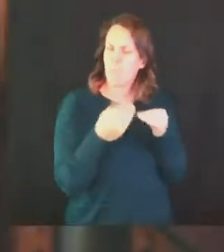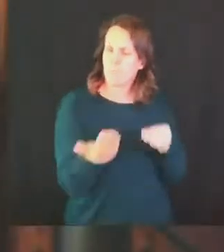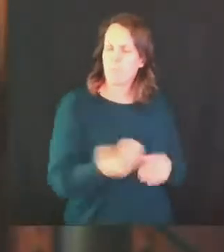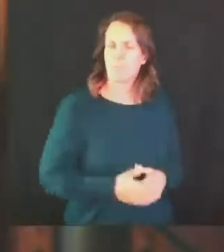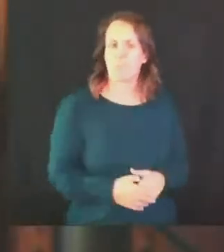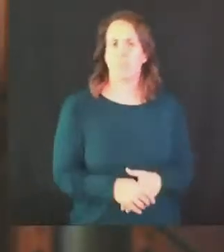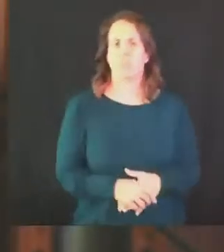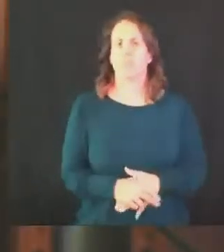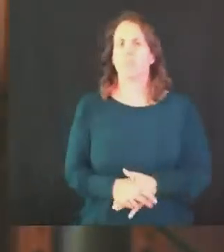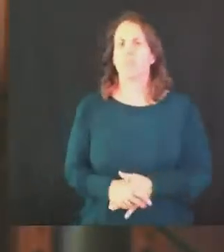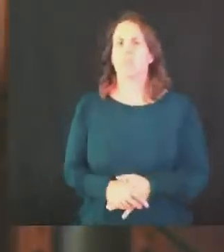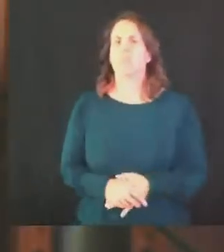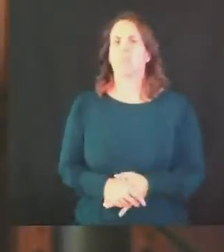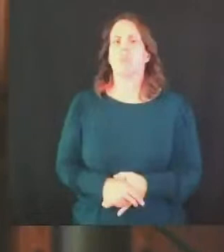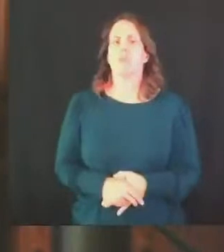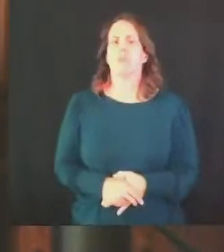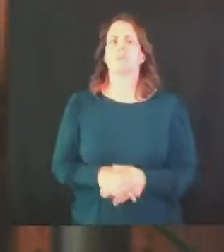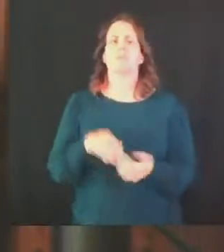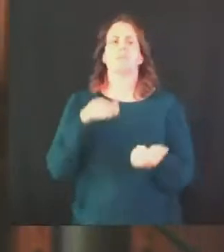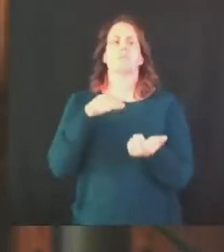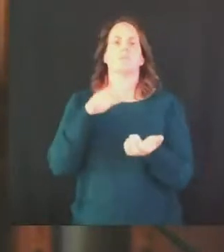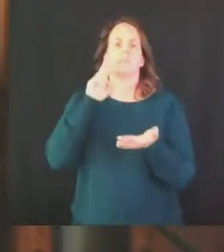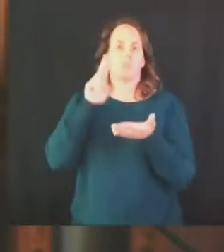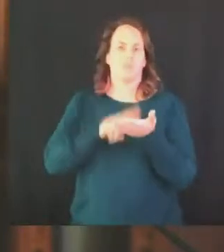I certainly welcome Dr. Westergaard's comments.